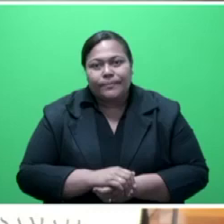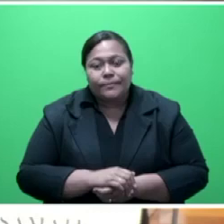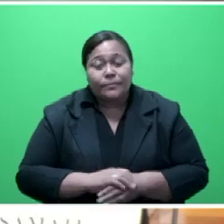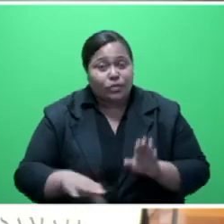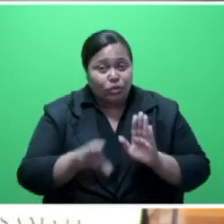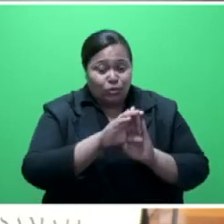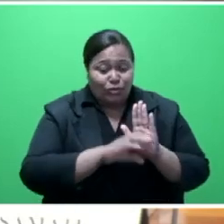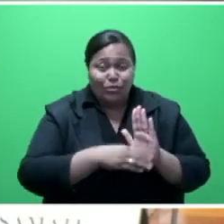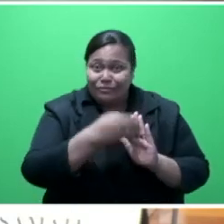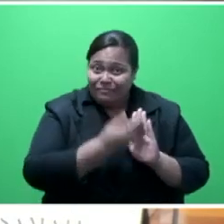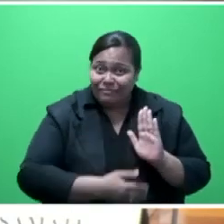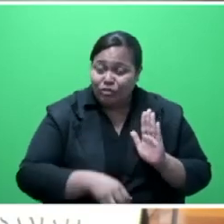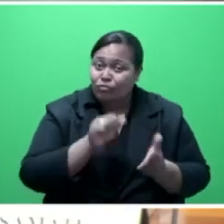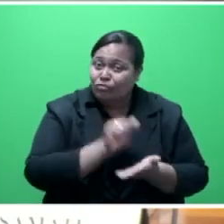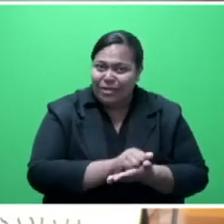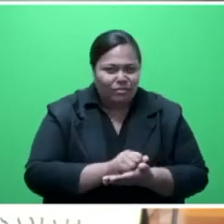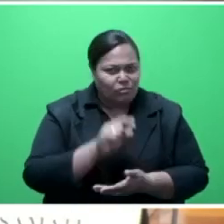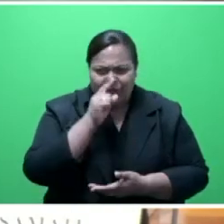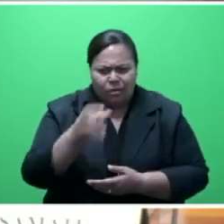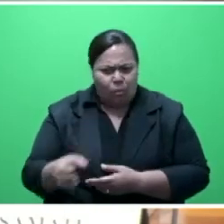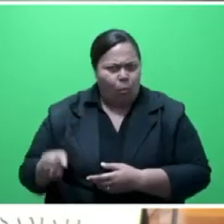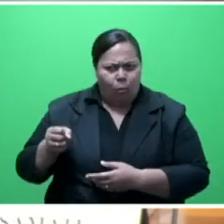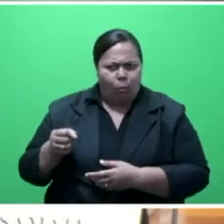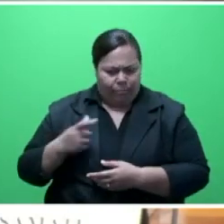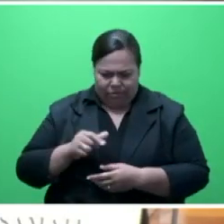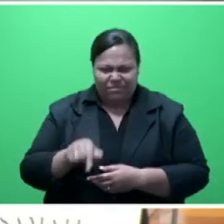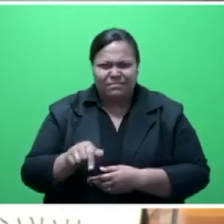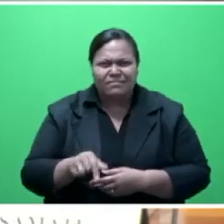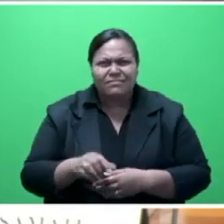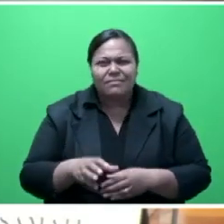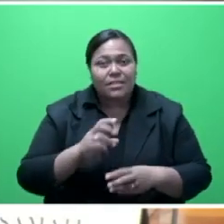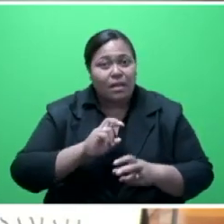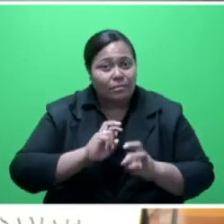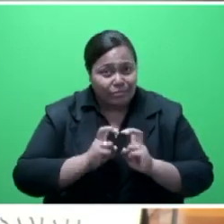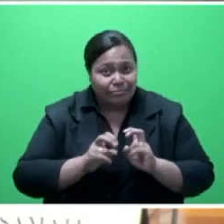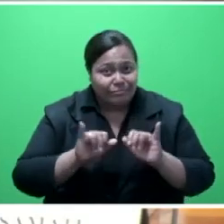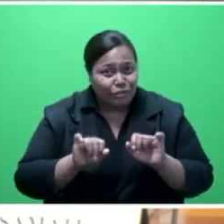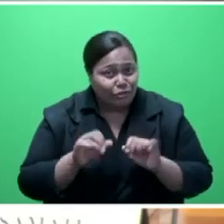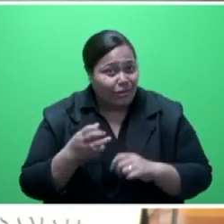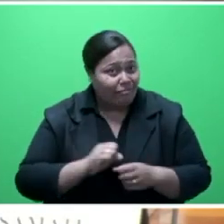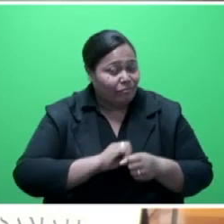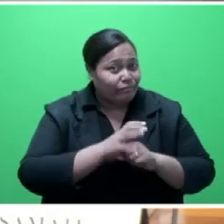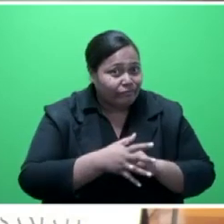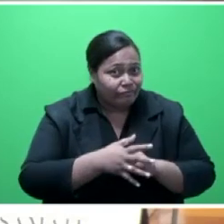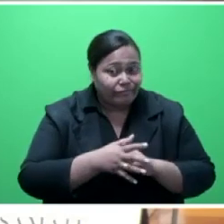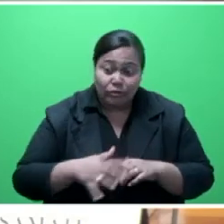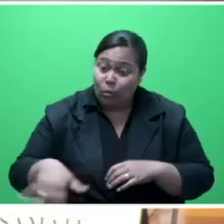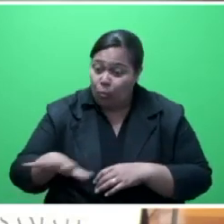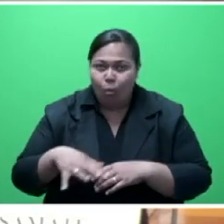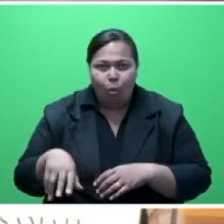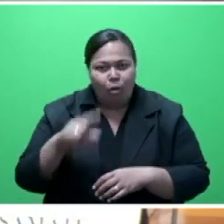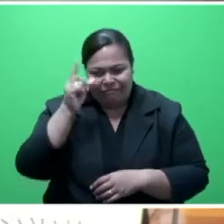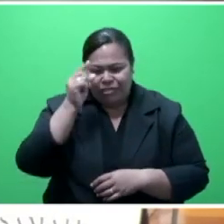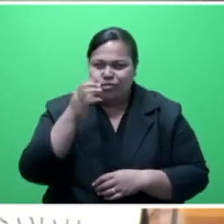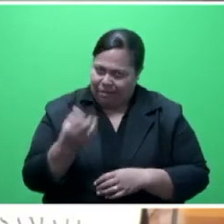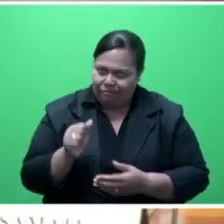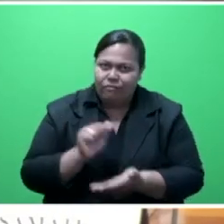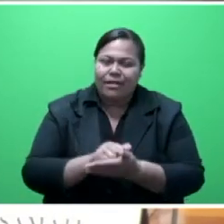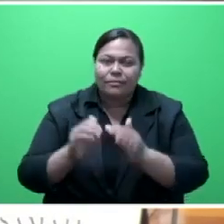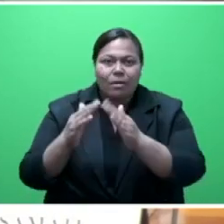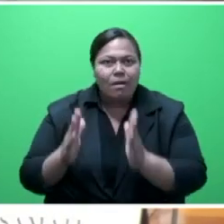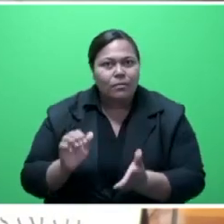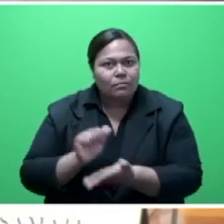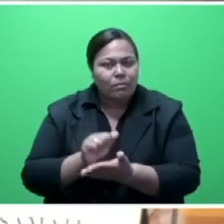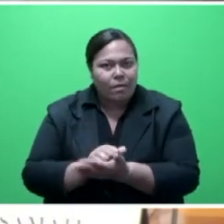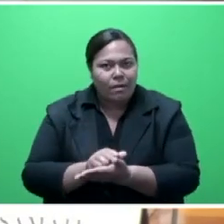Constitutional rights cannot be put on hold just because we're living through a crisis, including every Fijian's right to housing. And nothing we build over the next year will